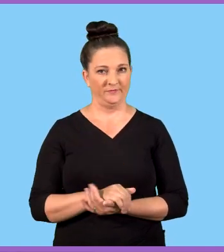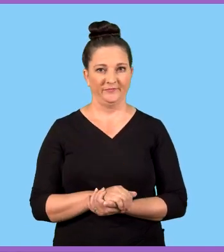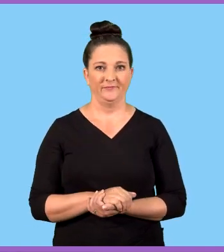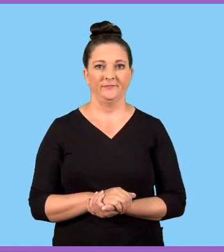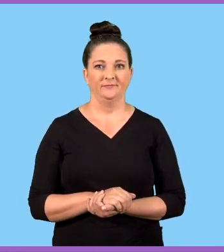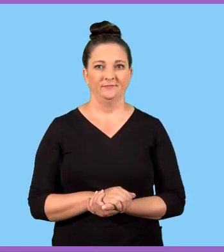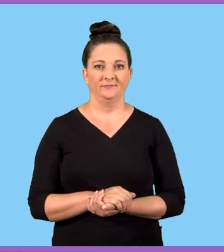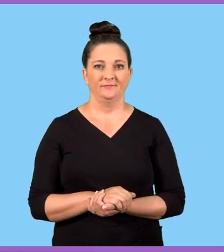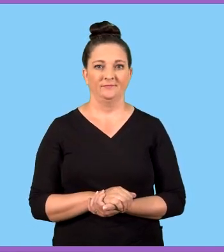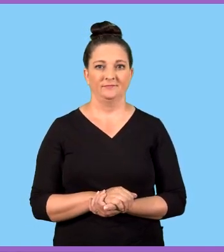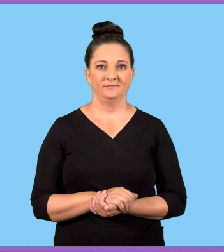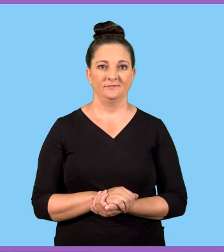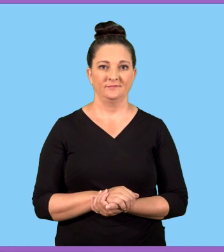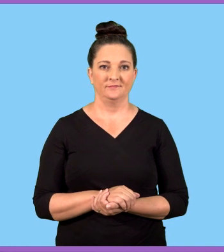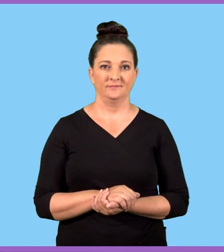100,